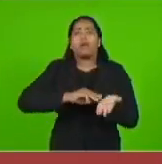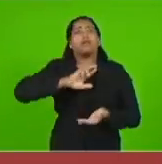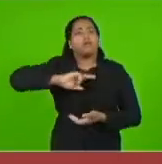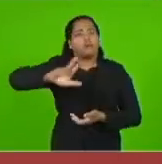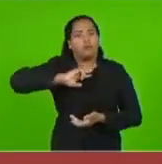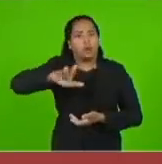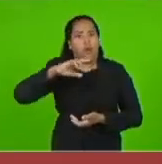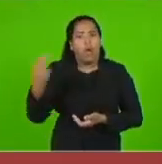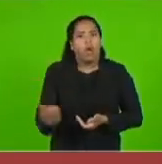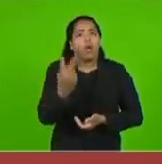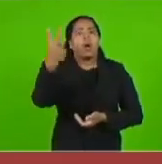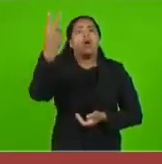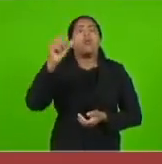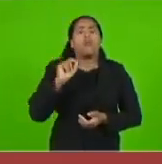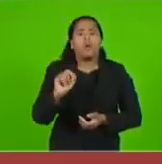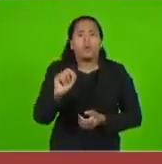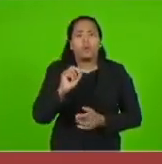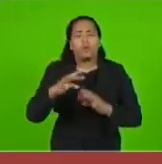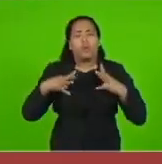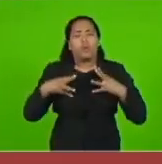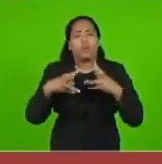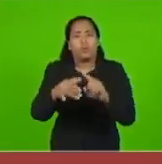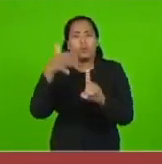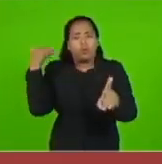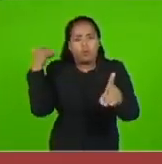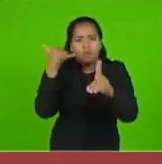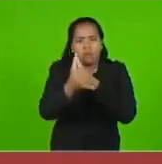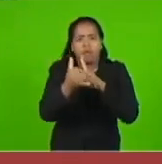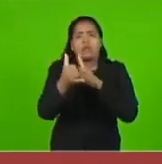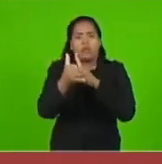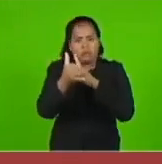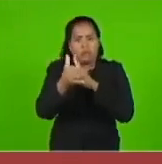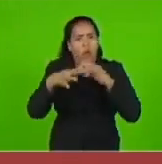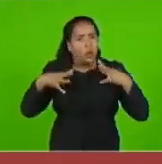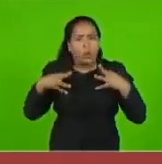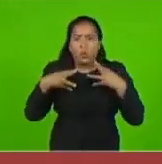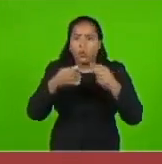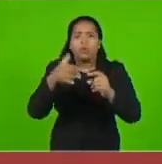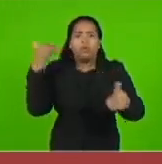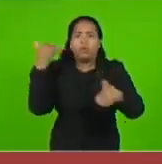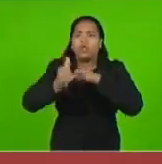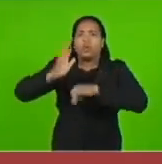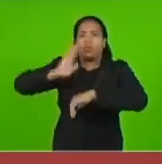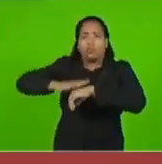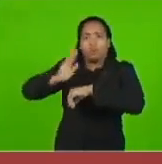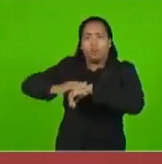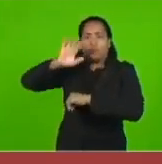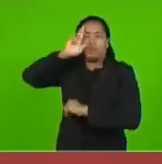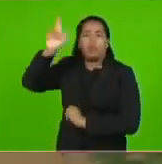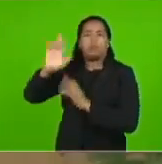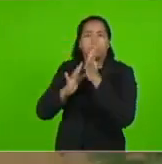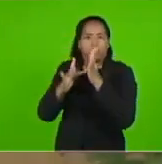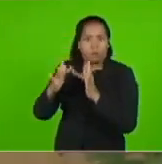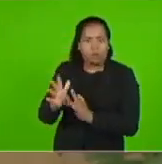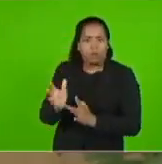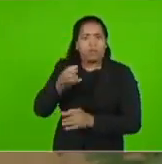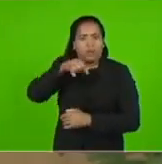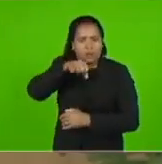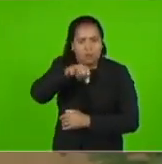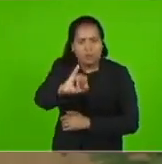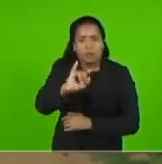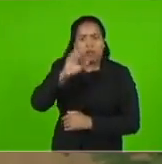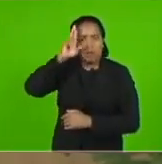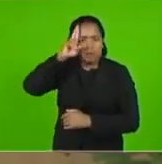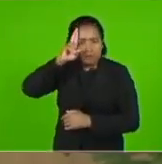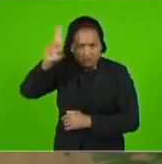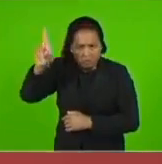Christian Church. And the word is in that the entire prophecy was prophesied by the Lord Jesus. If the